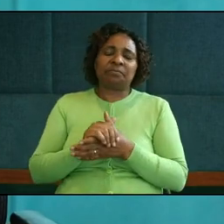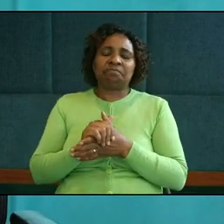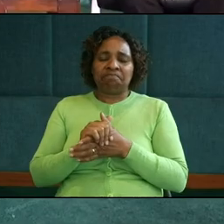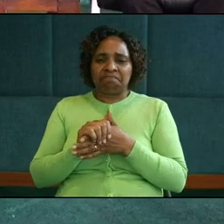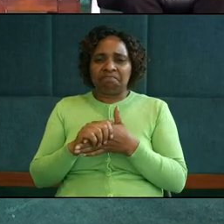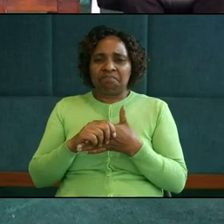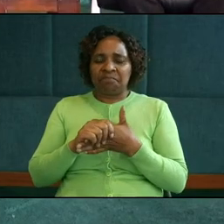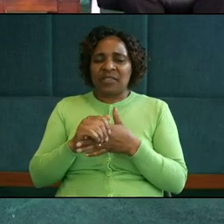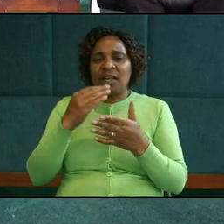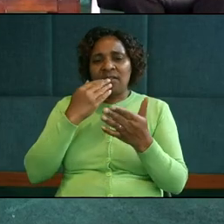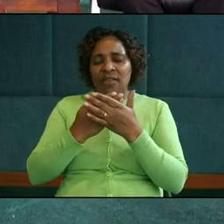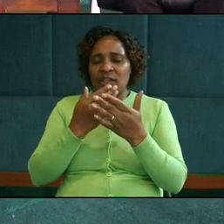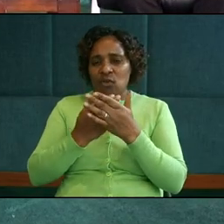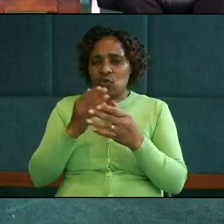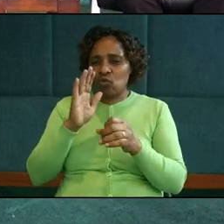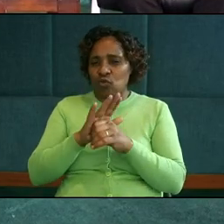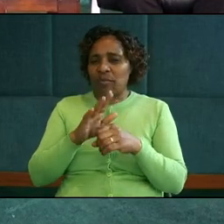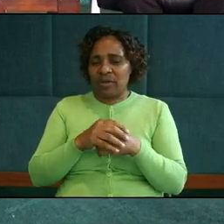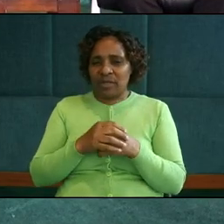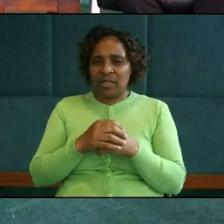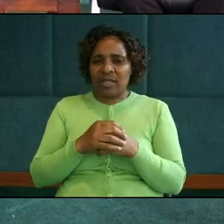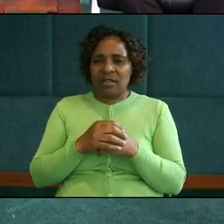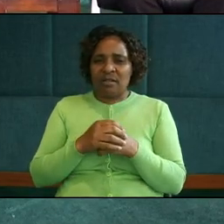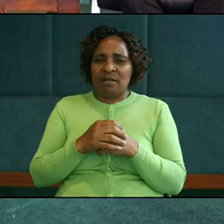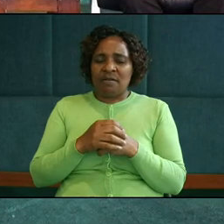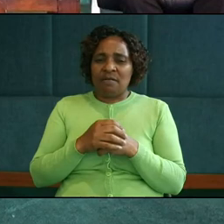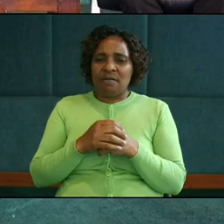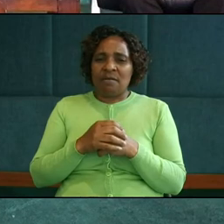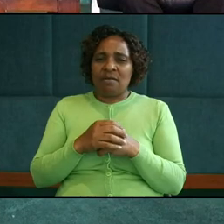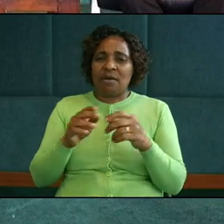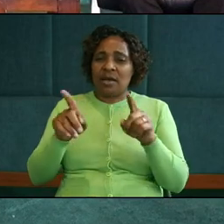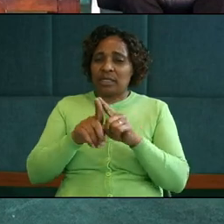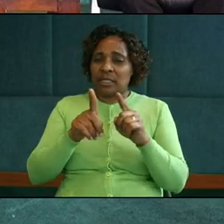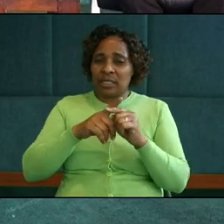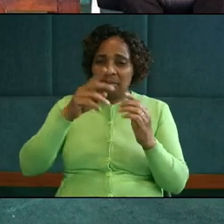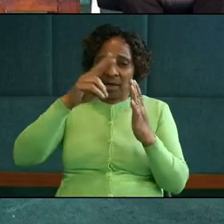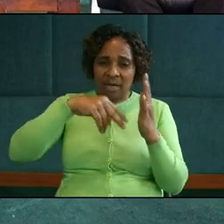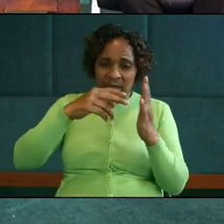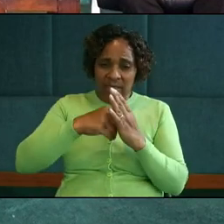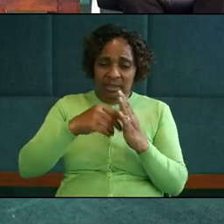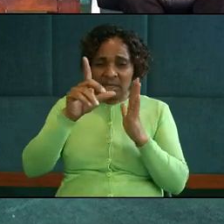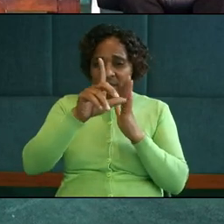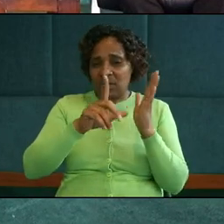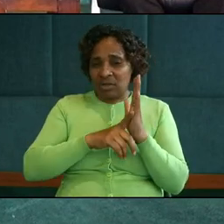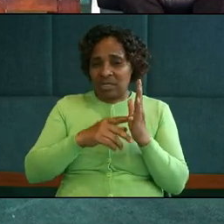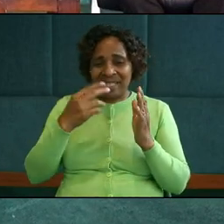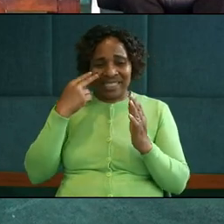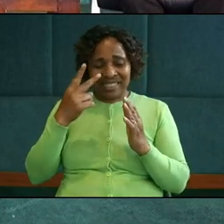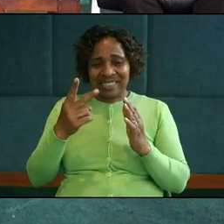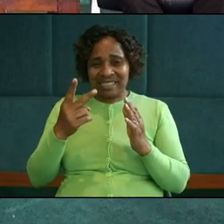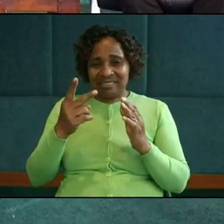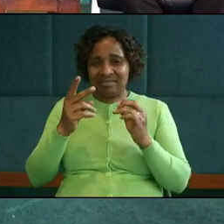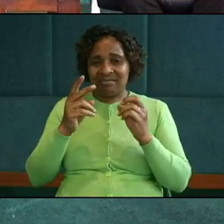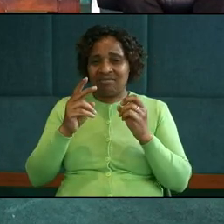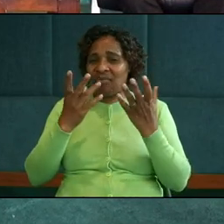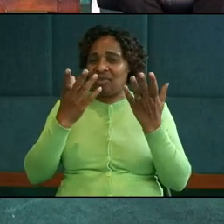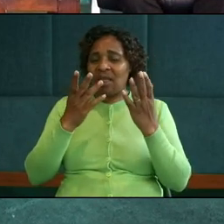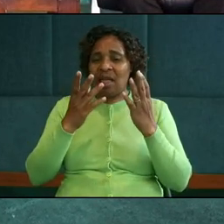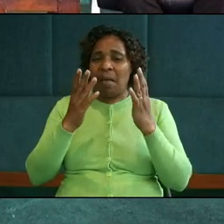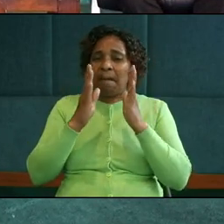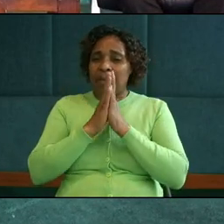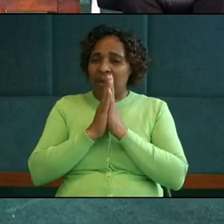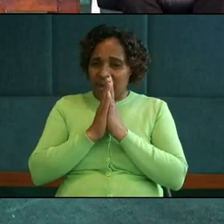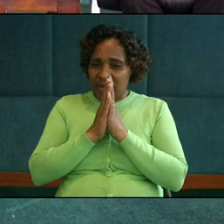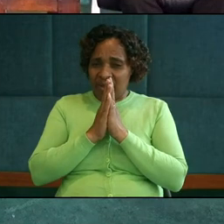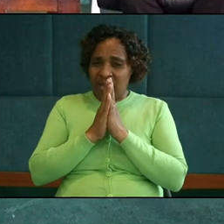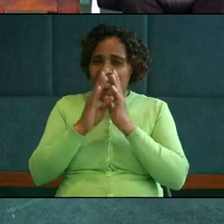Okay. Thank you so much, Seth. So, as I read this lesson and I looked at the title, Prayer Power. Mm-hmm. So,